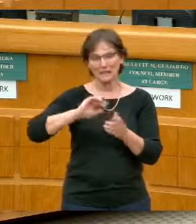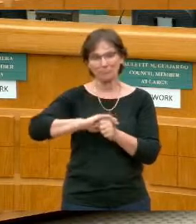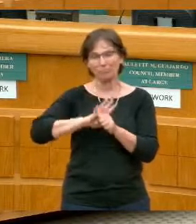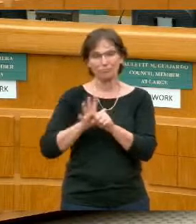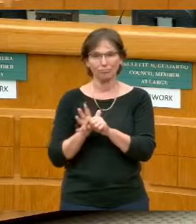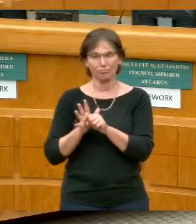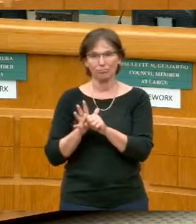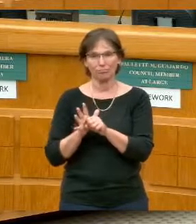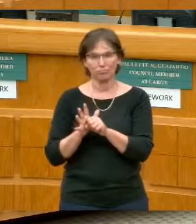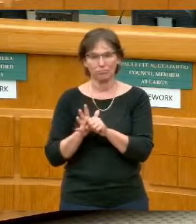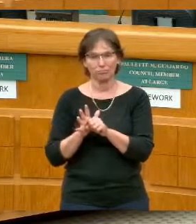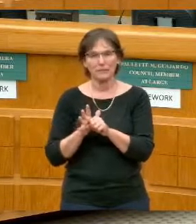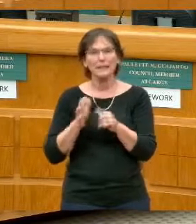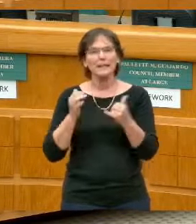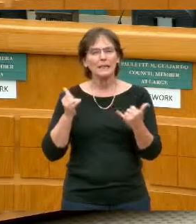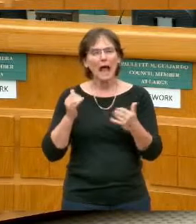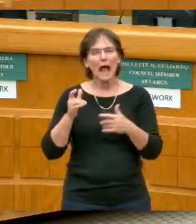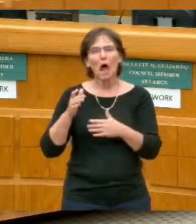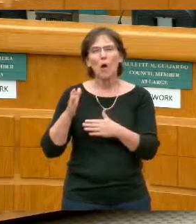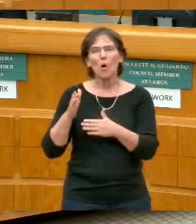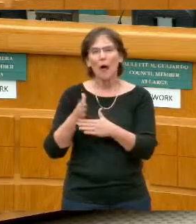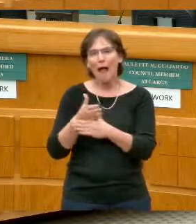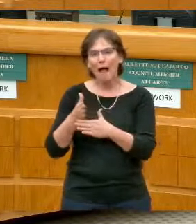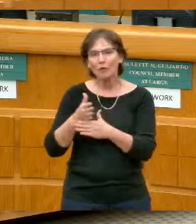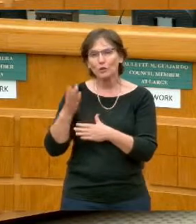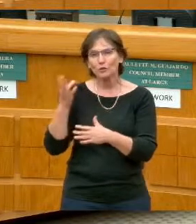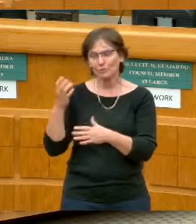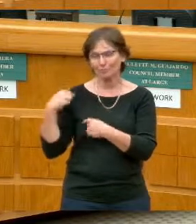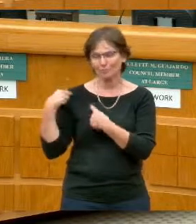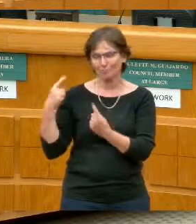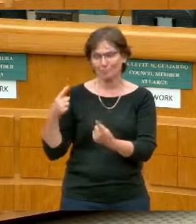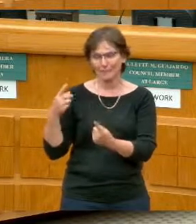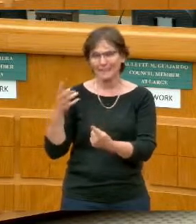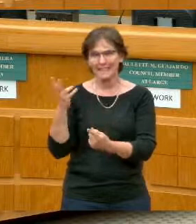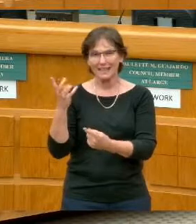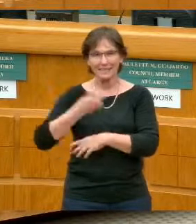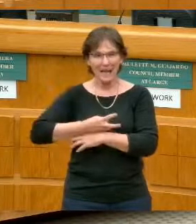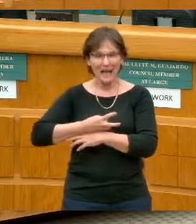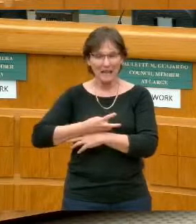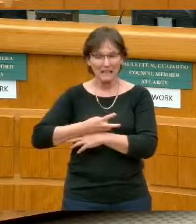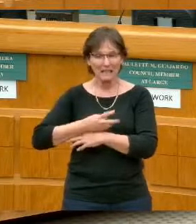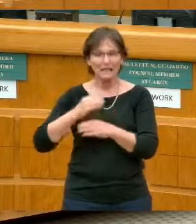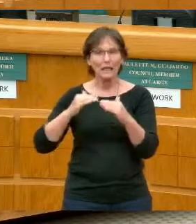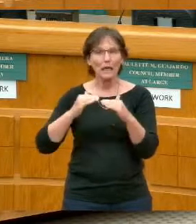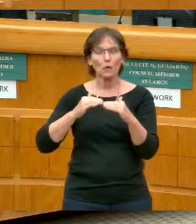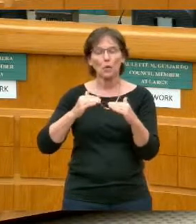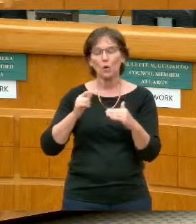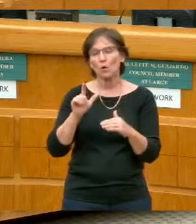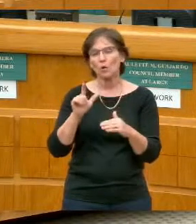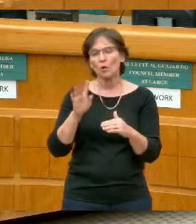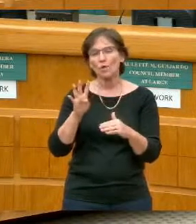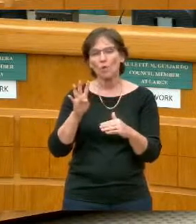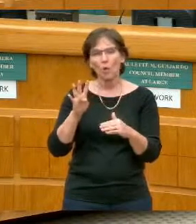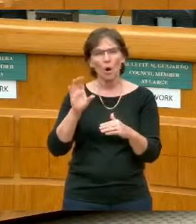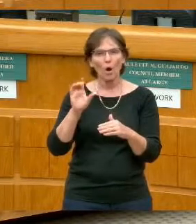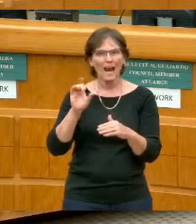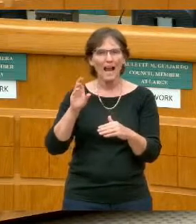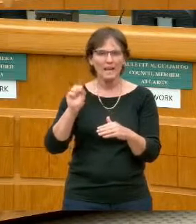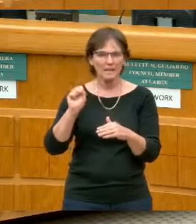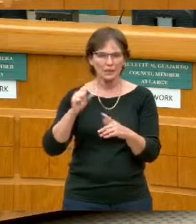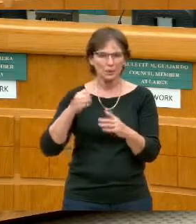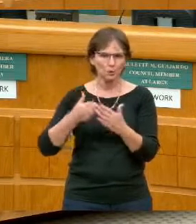look at the 7-day average, is 24 cases per day. And then the final